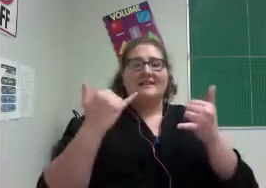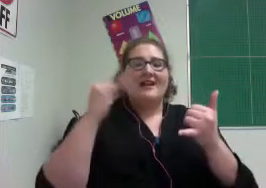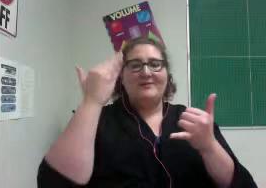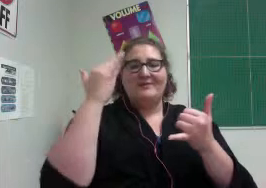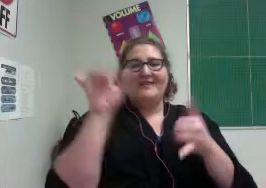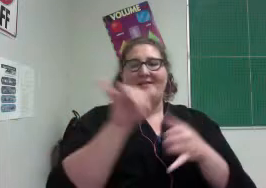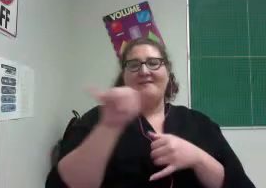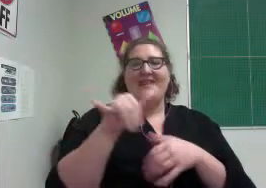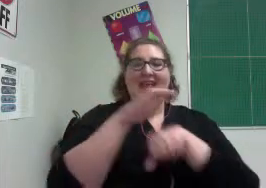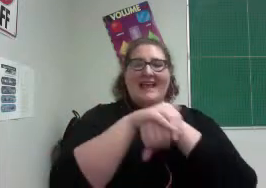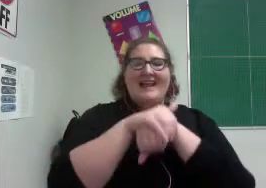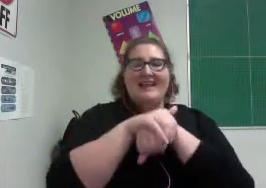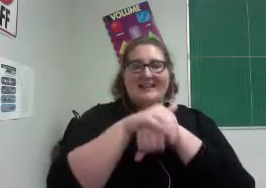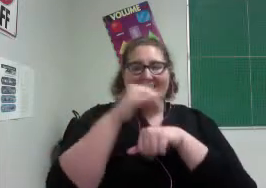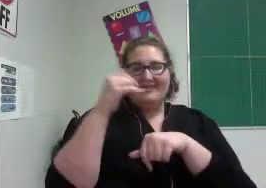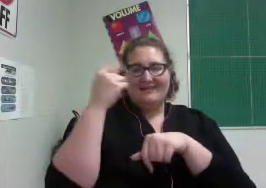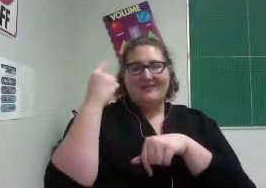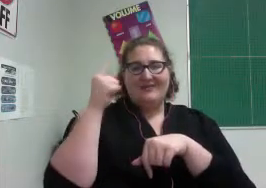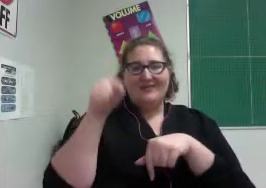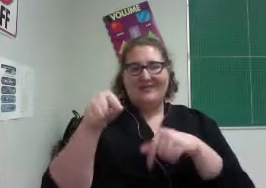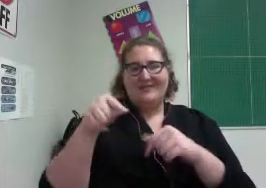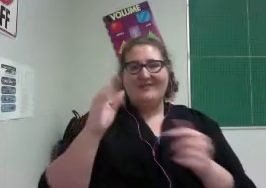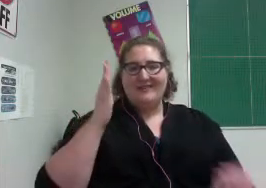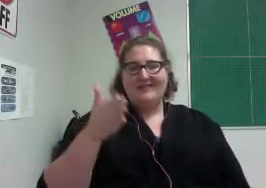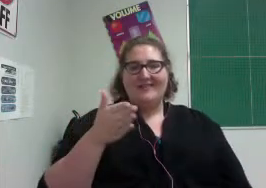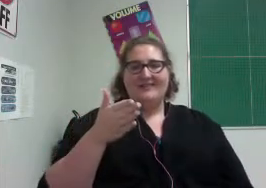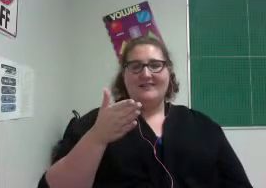Today's going to seem a lot like an English lesson to you.